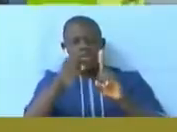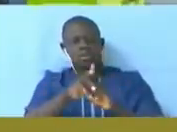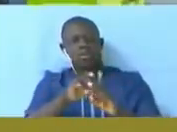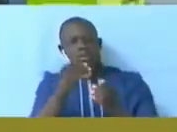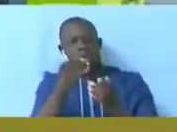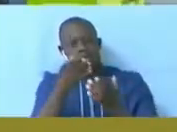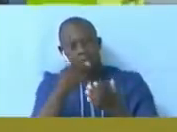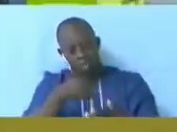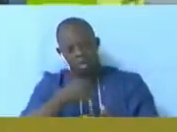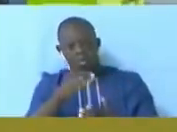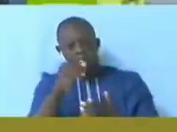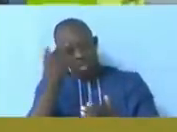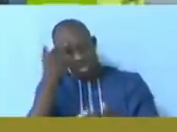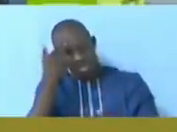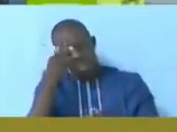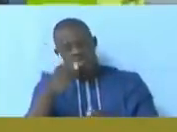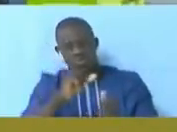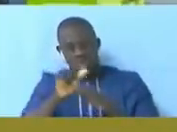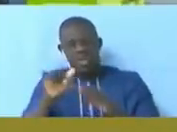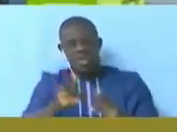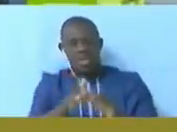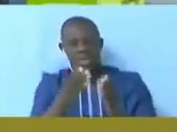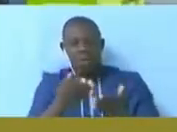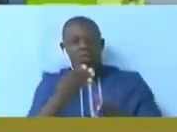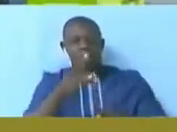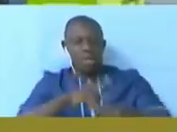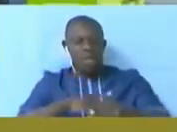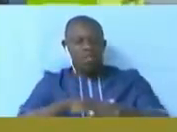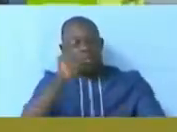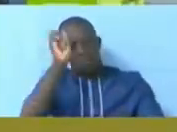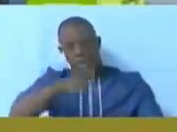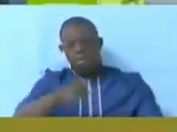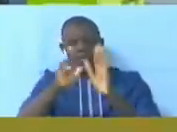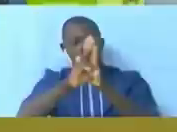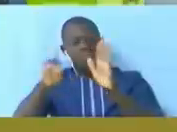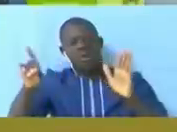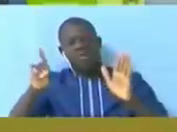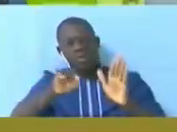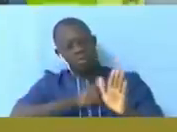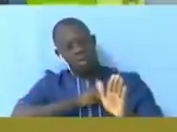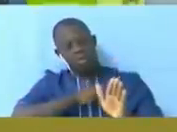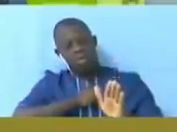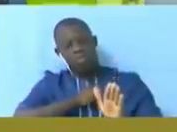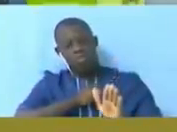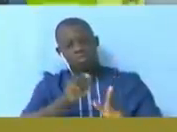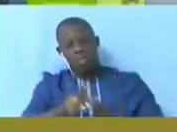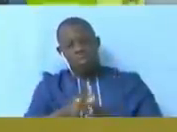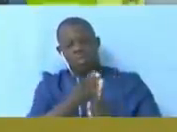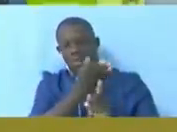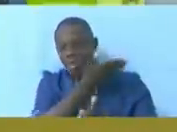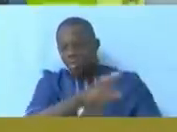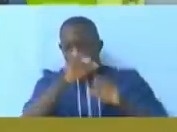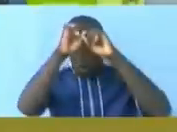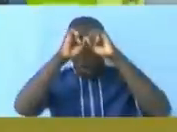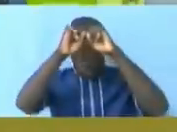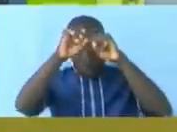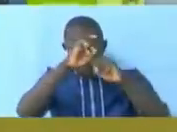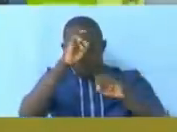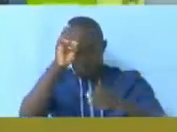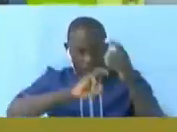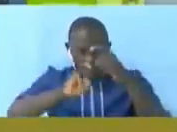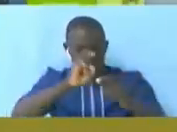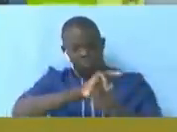up. I have to be on my own. Akata no nyame ngotumo bengo kita ko kamale dia molu kita kato